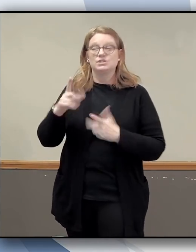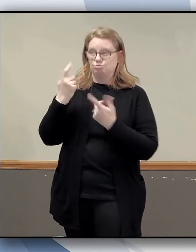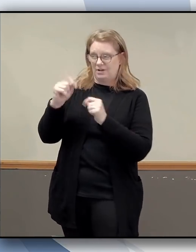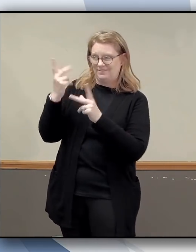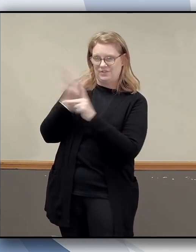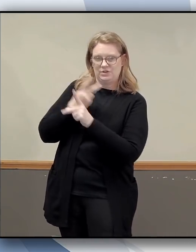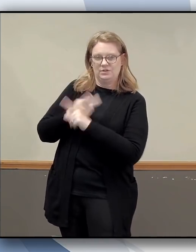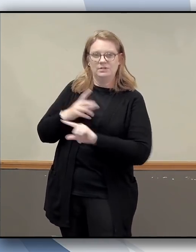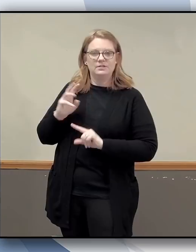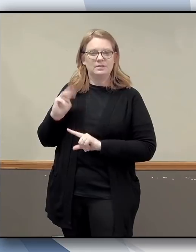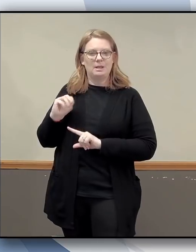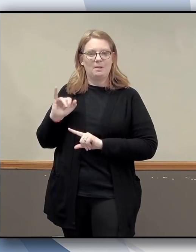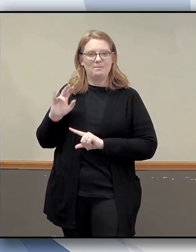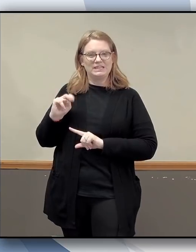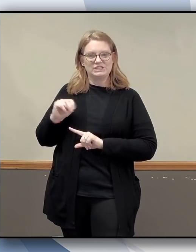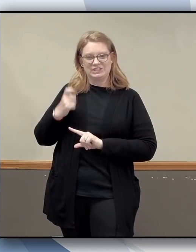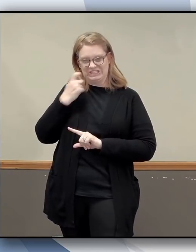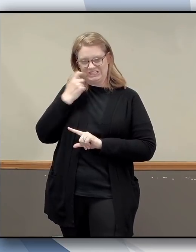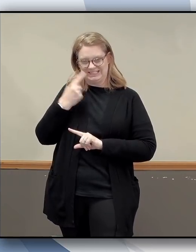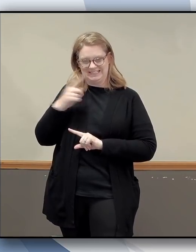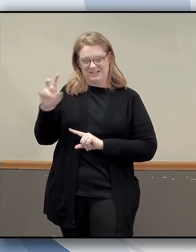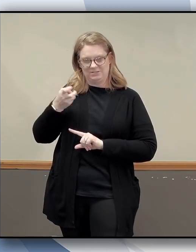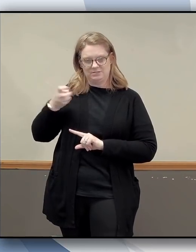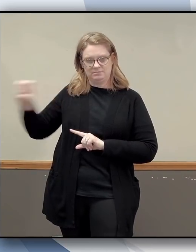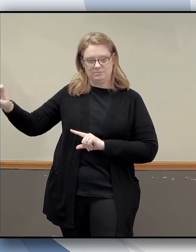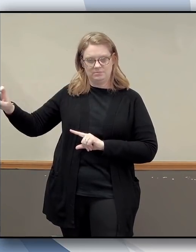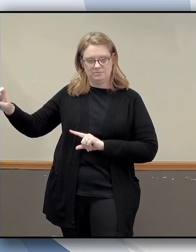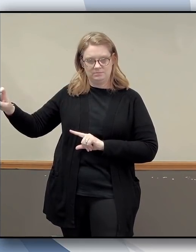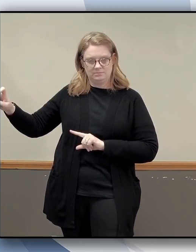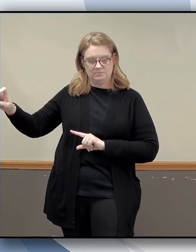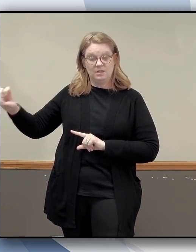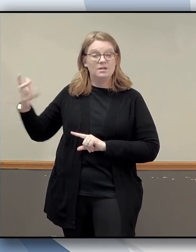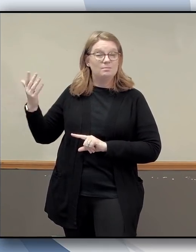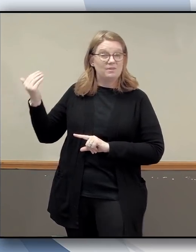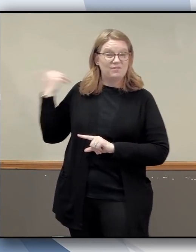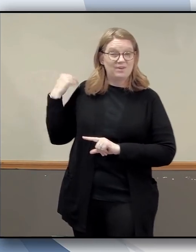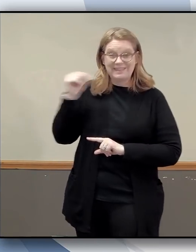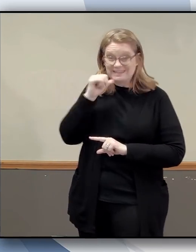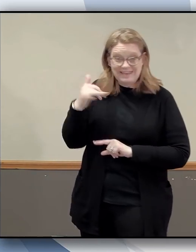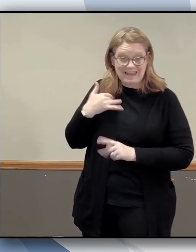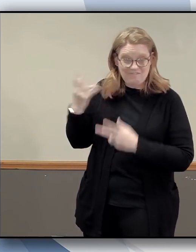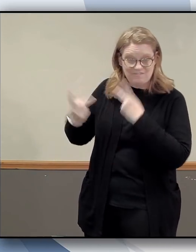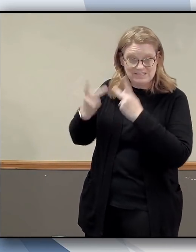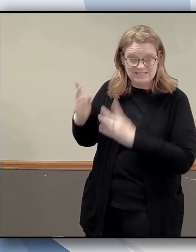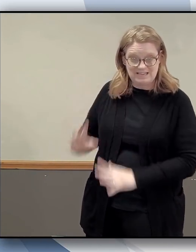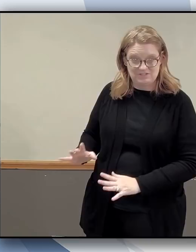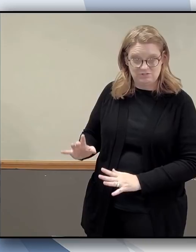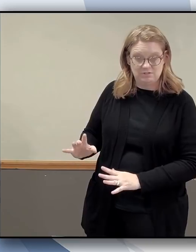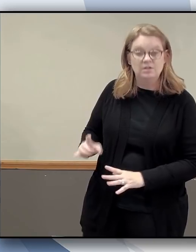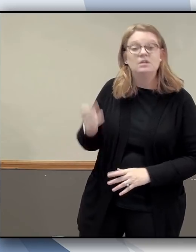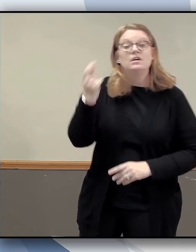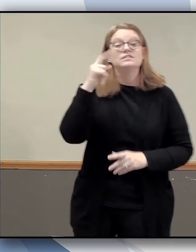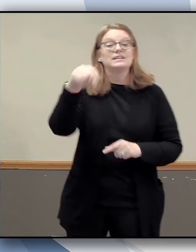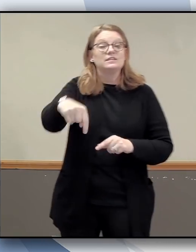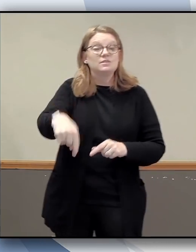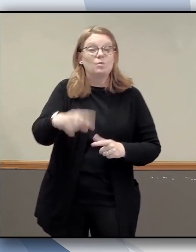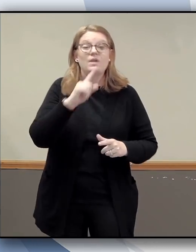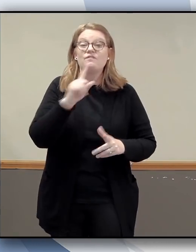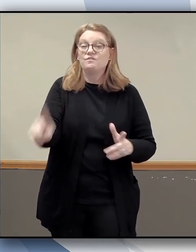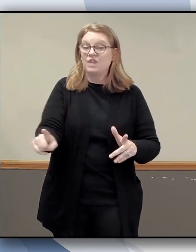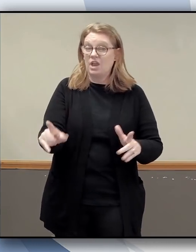moving to this standard. They did not have visitation before. So I want to make it clear, we are very